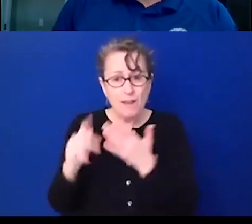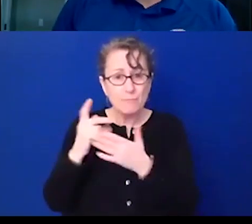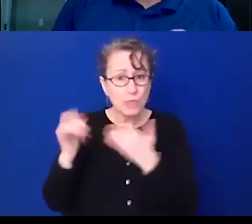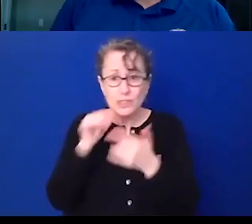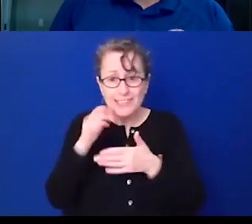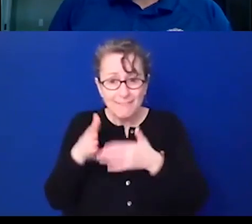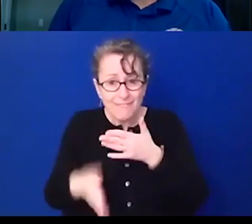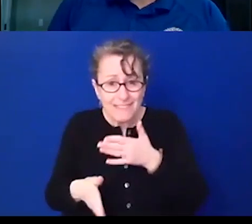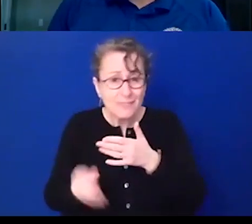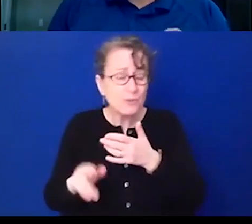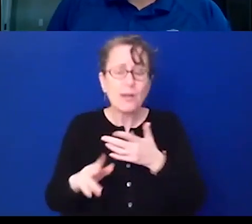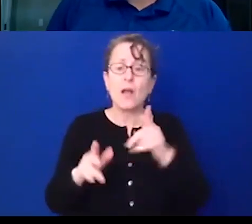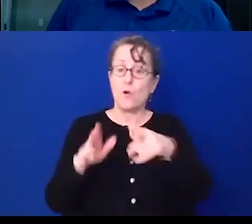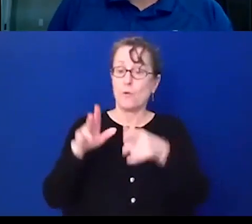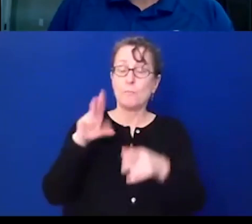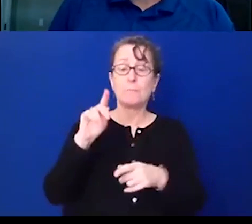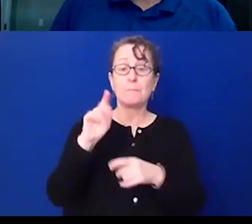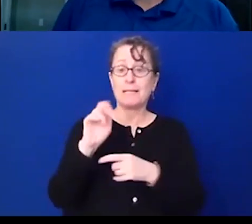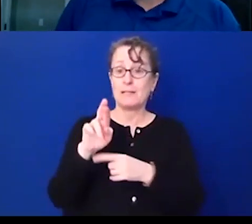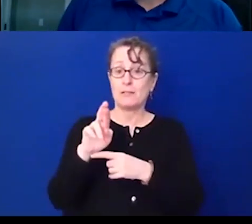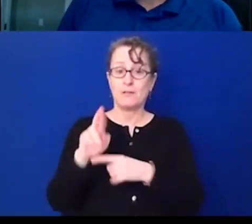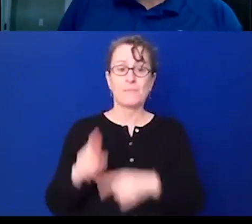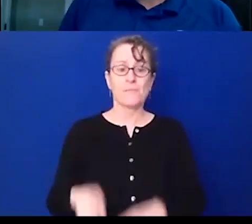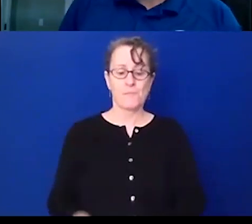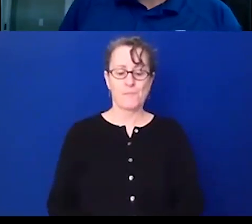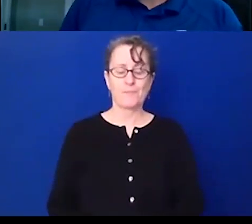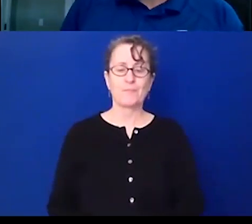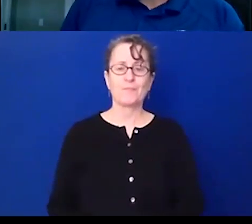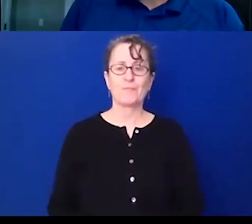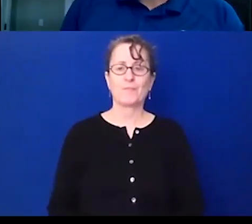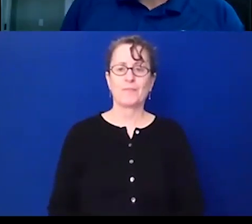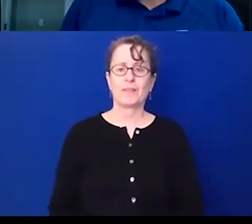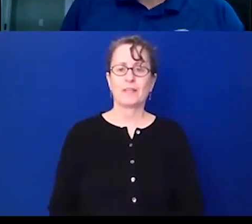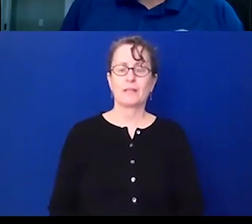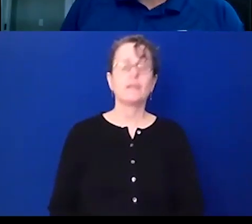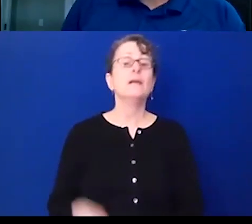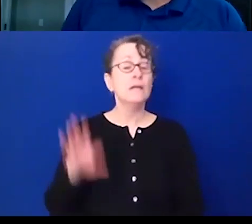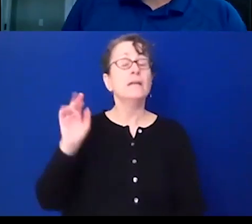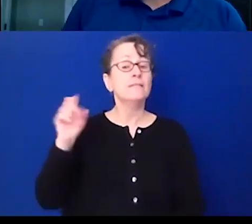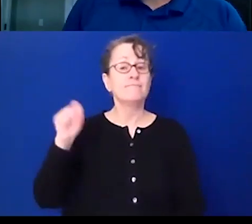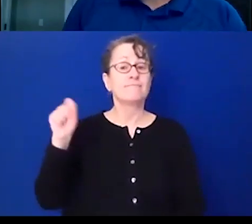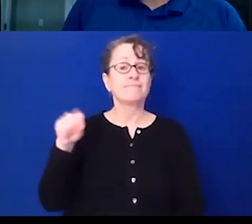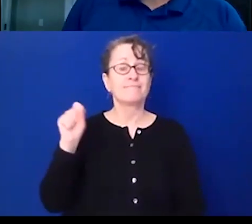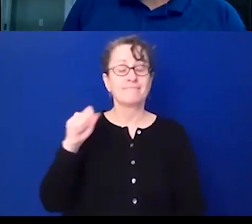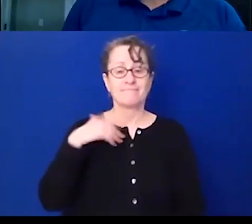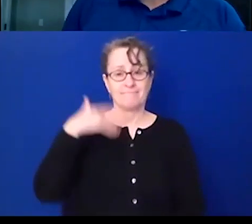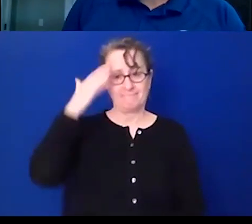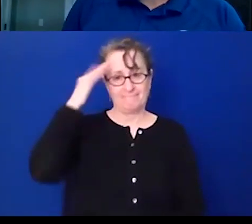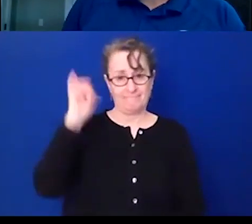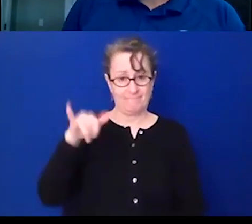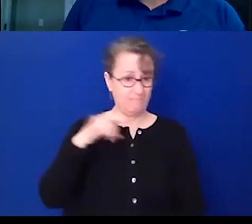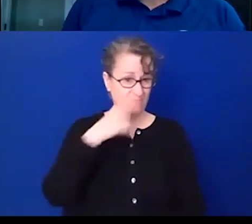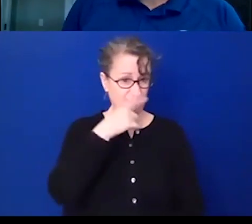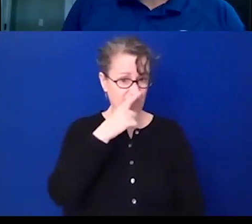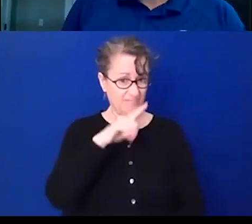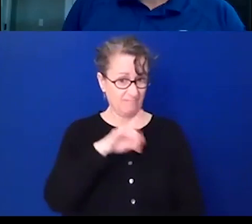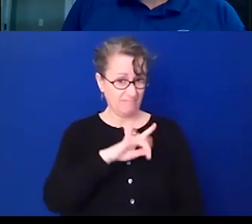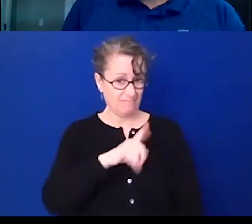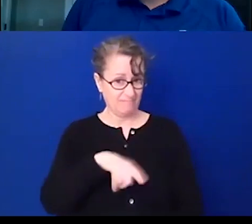maybe Peter can, okay. You all want to answer that one. I can speak to those, if that's all right, Liz. Sure.